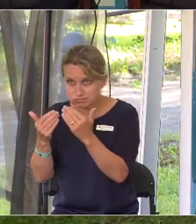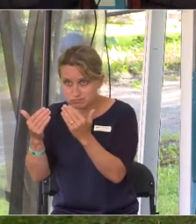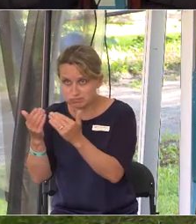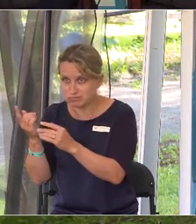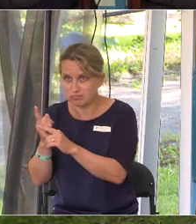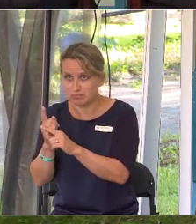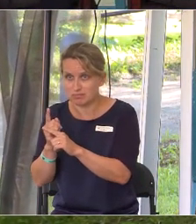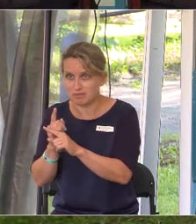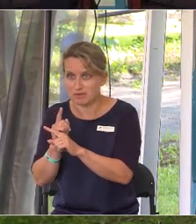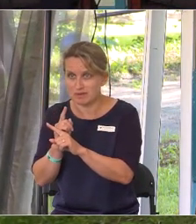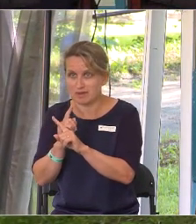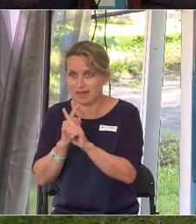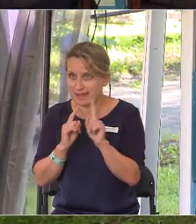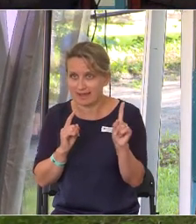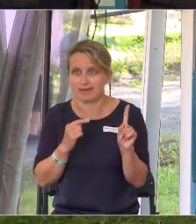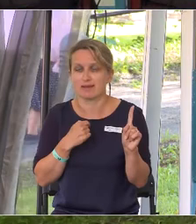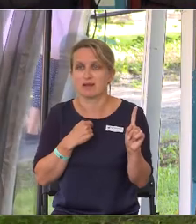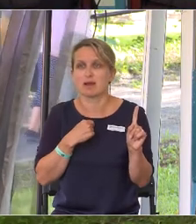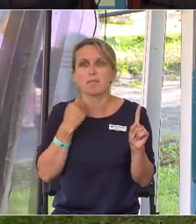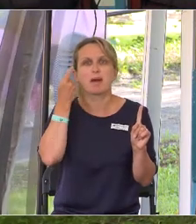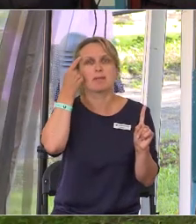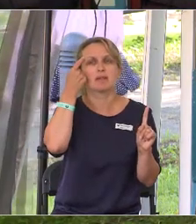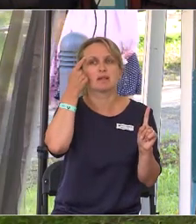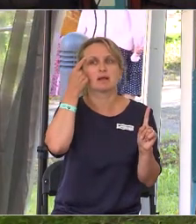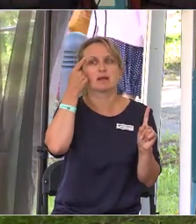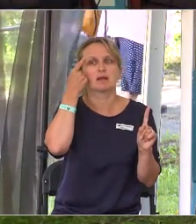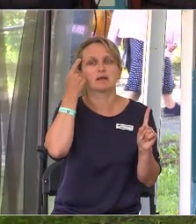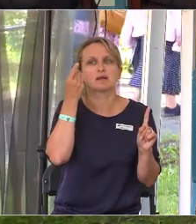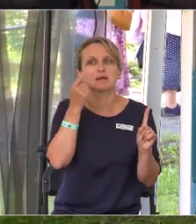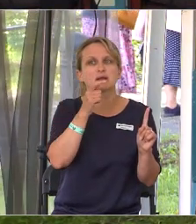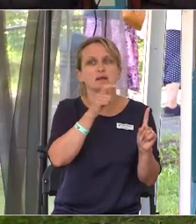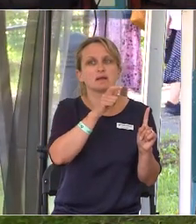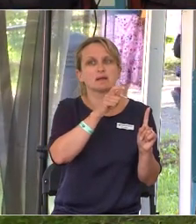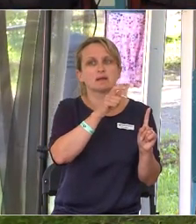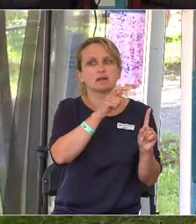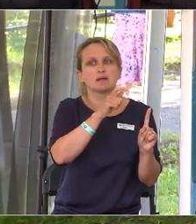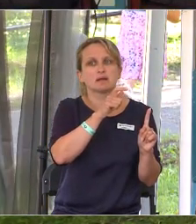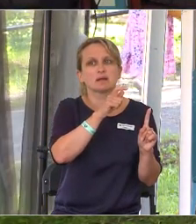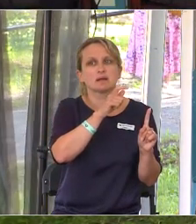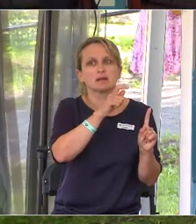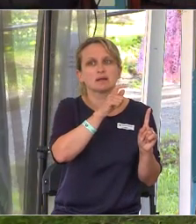No, I'm specifically referring to how people like this interact over that